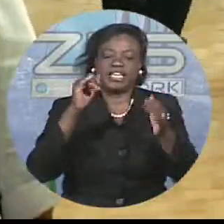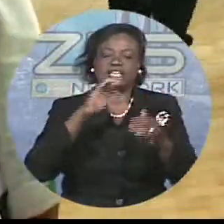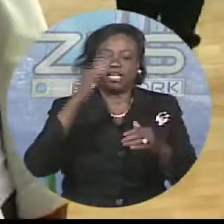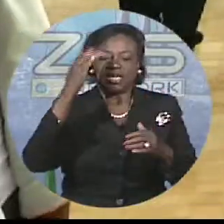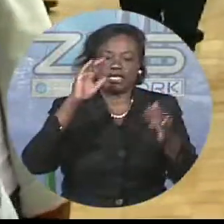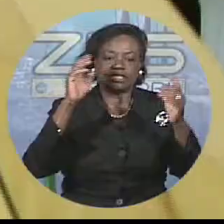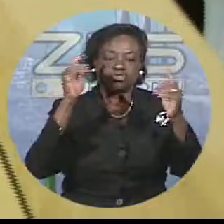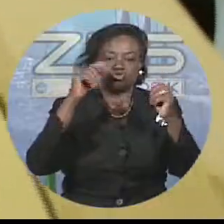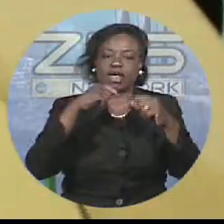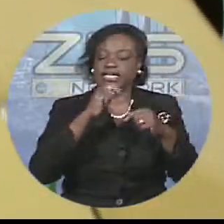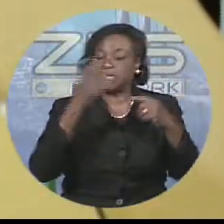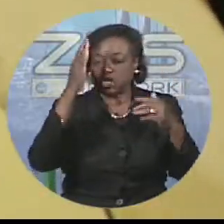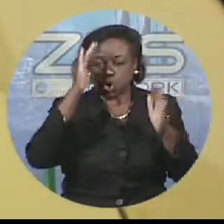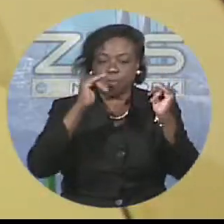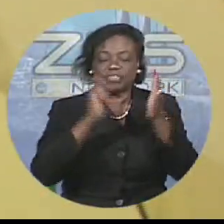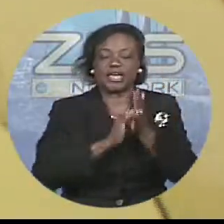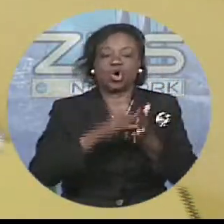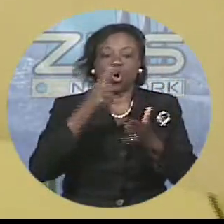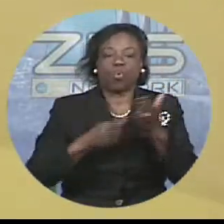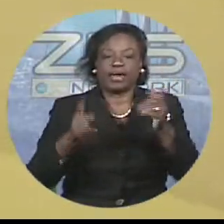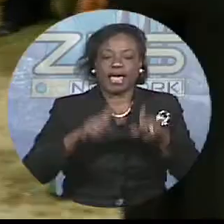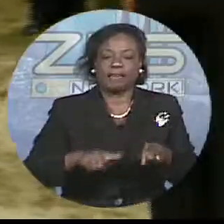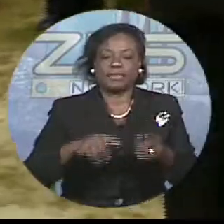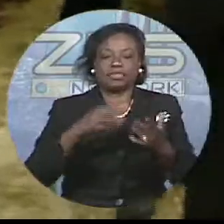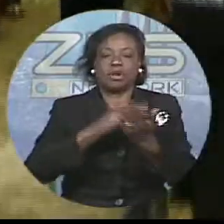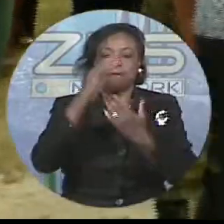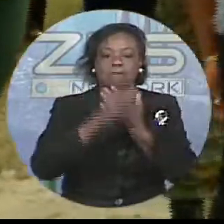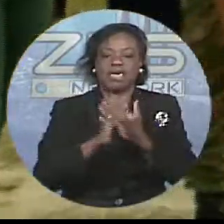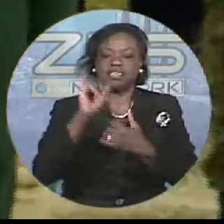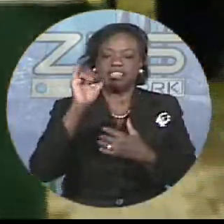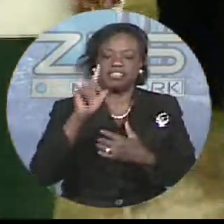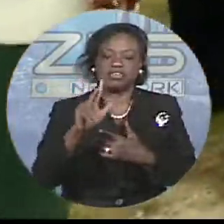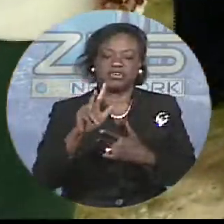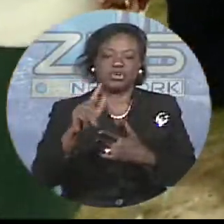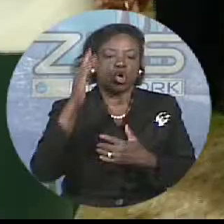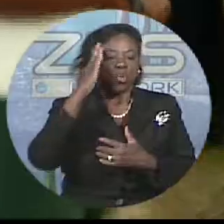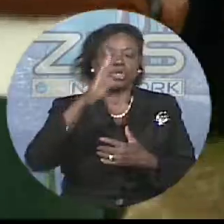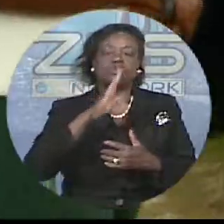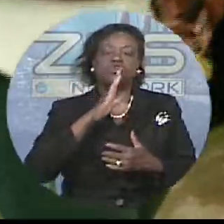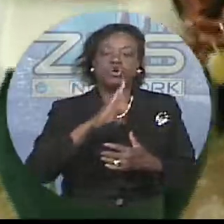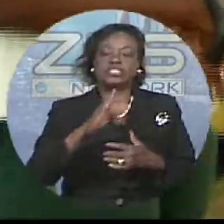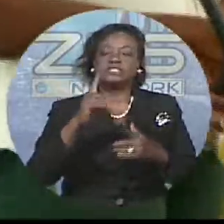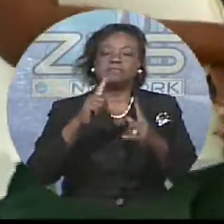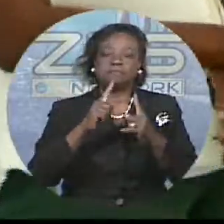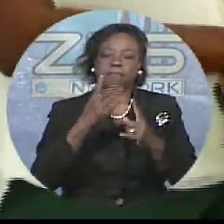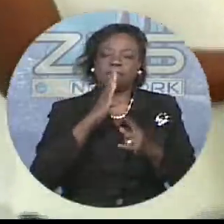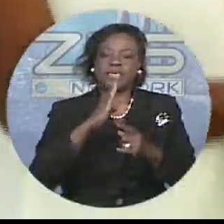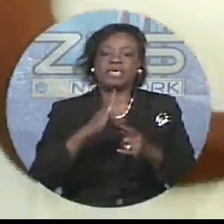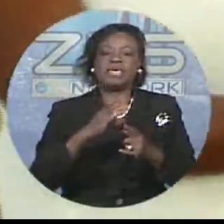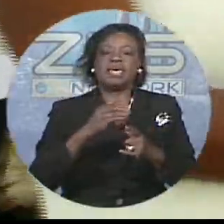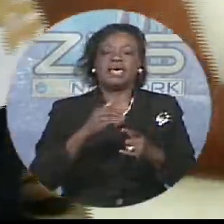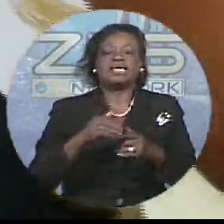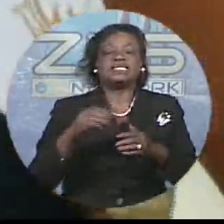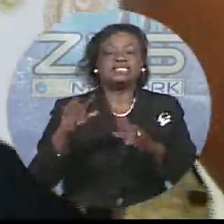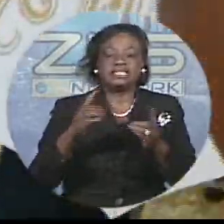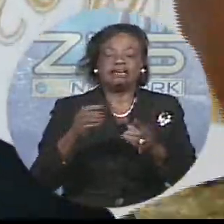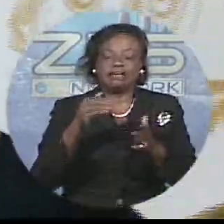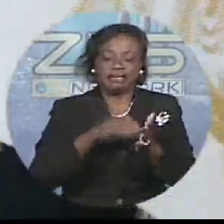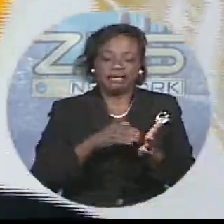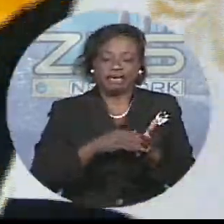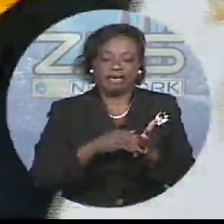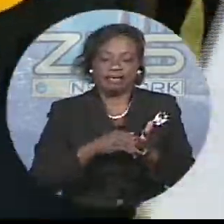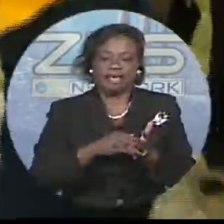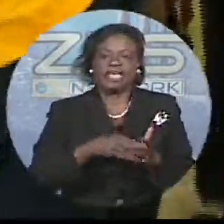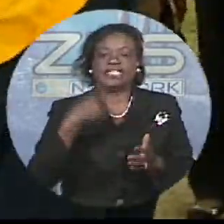that the election process runs as smooth as possible, not only here in New Providence, but throughout the country. Aubrey said he and his